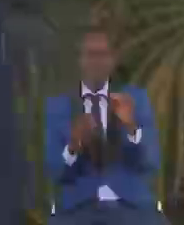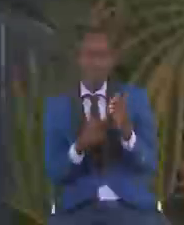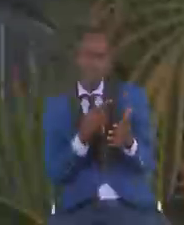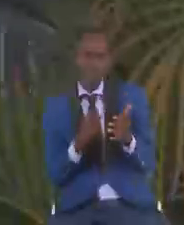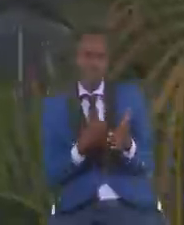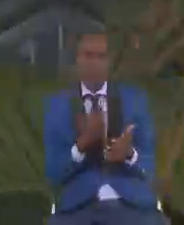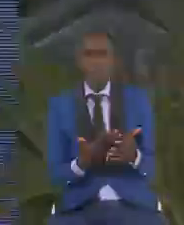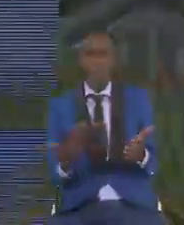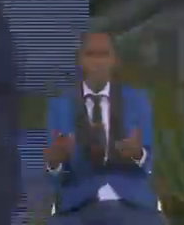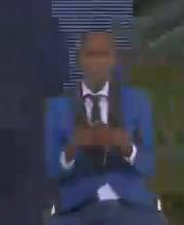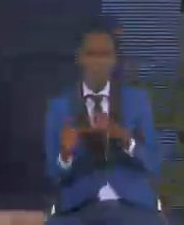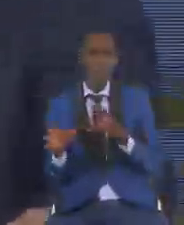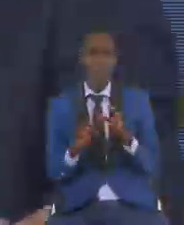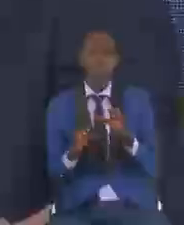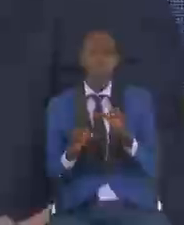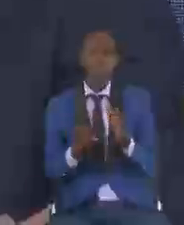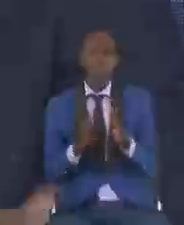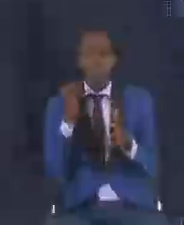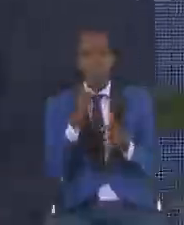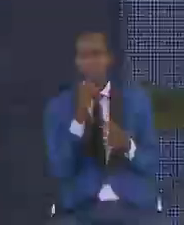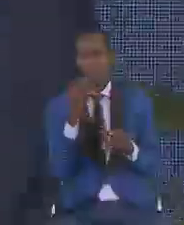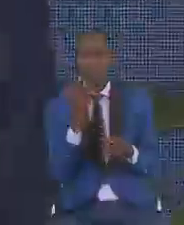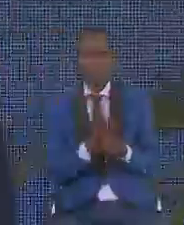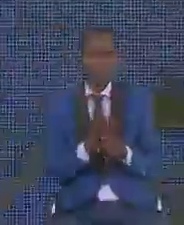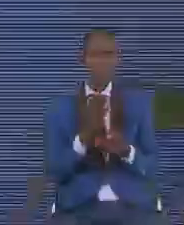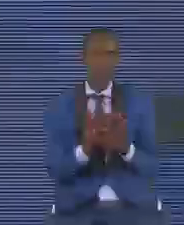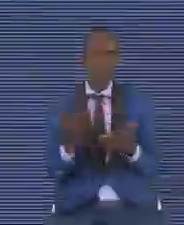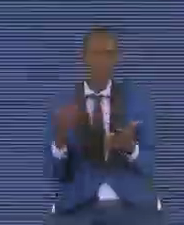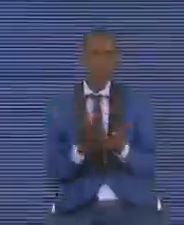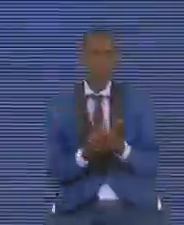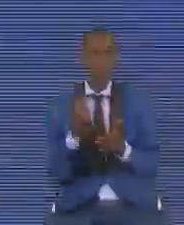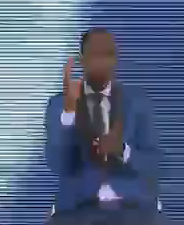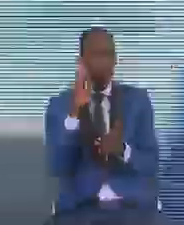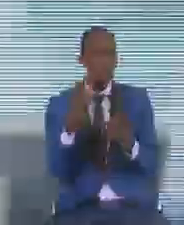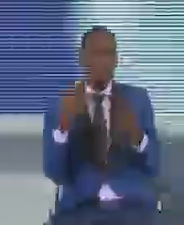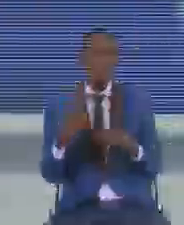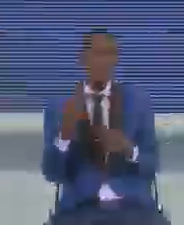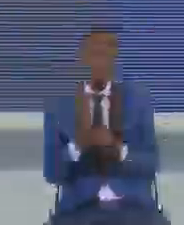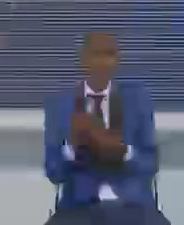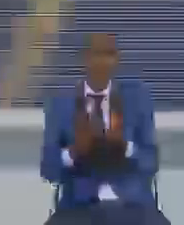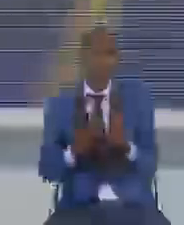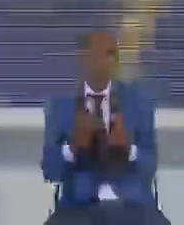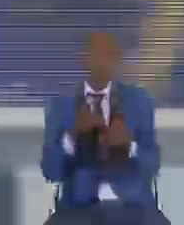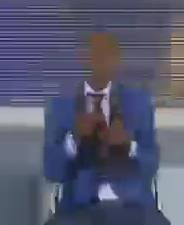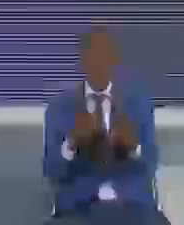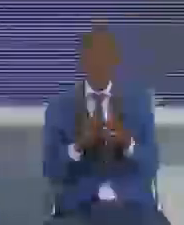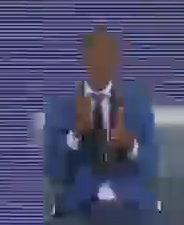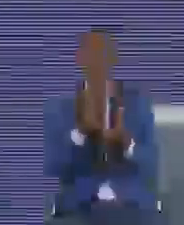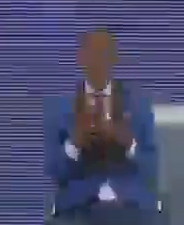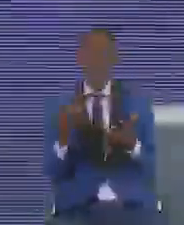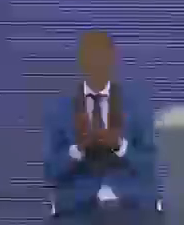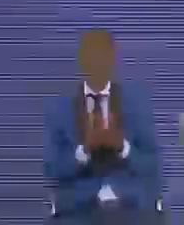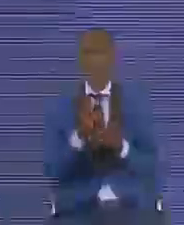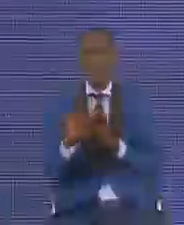It's spasmodic involvement. It is not we do it today and then the